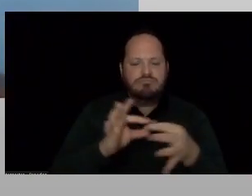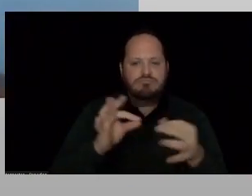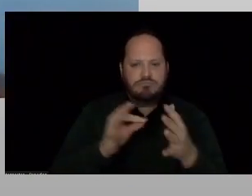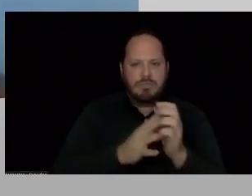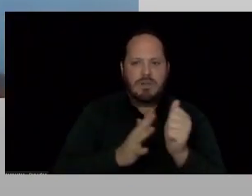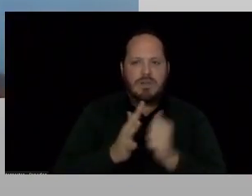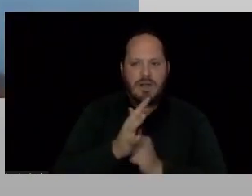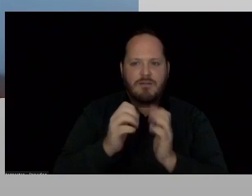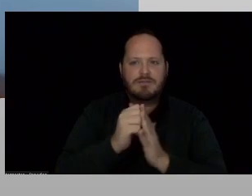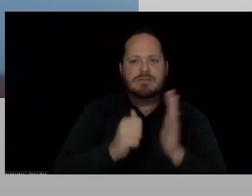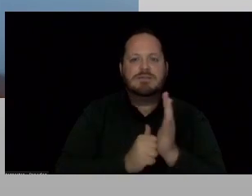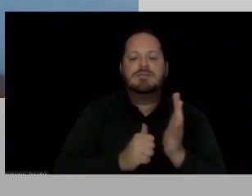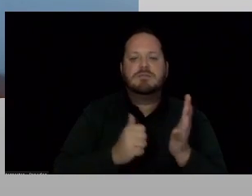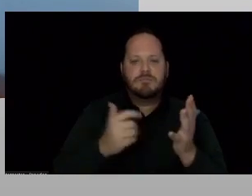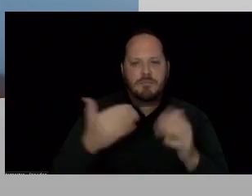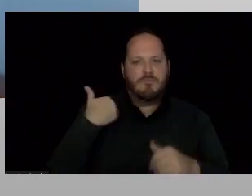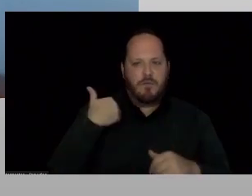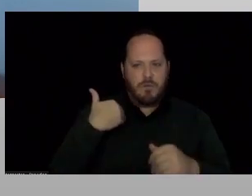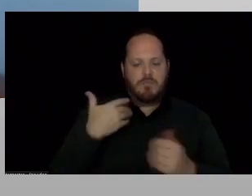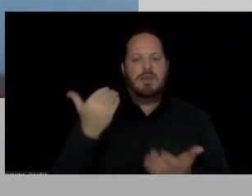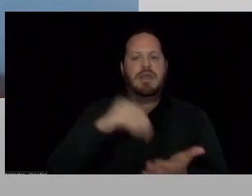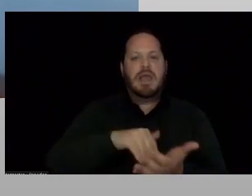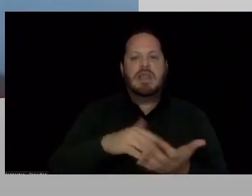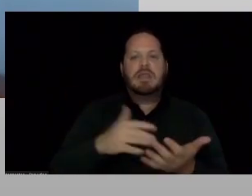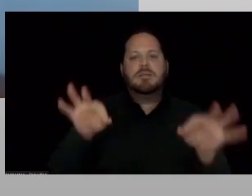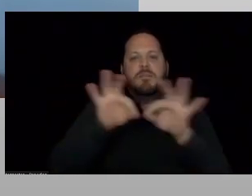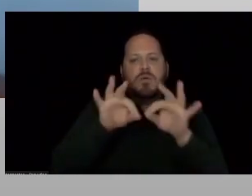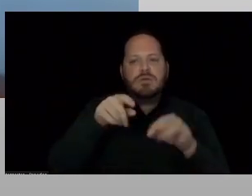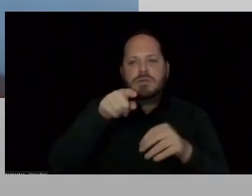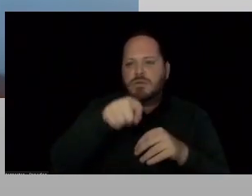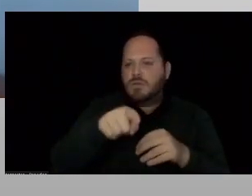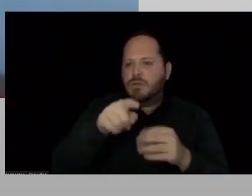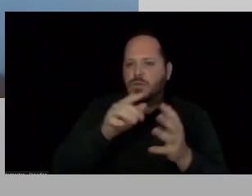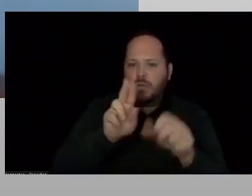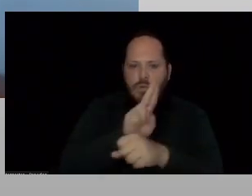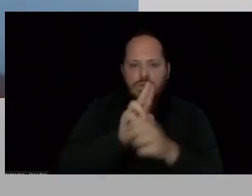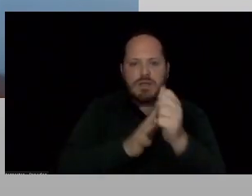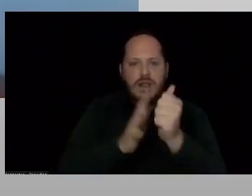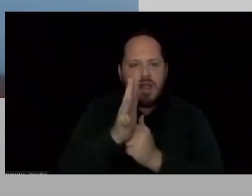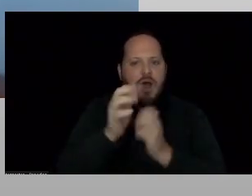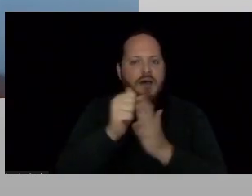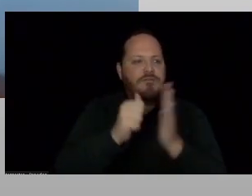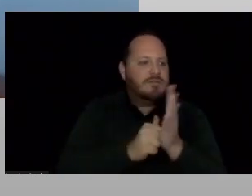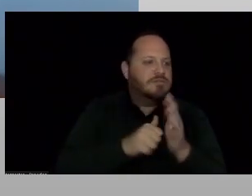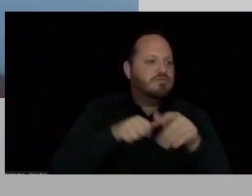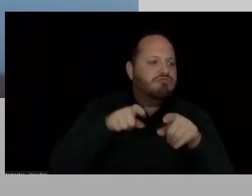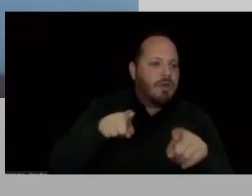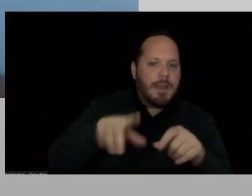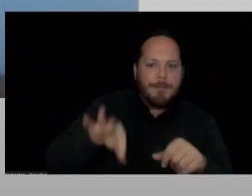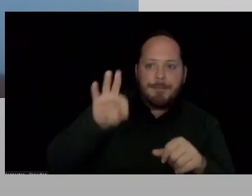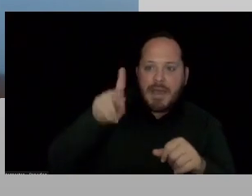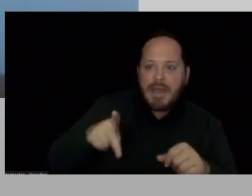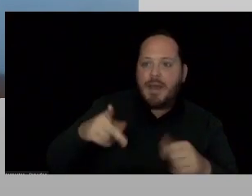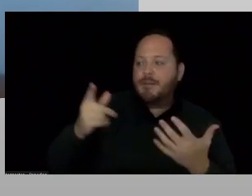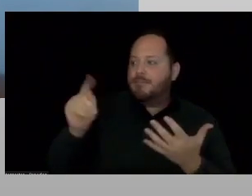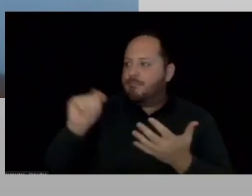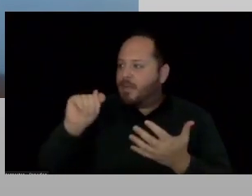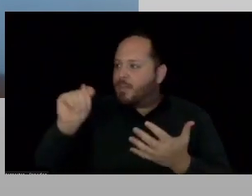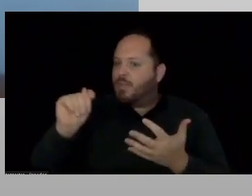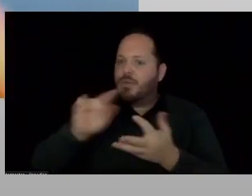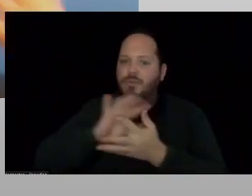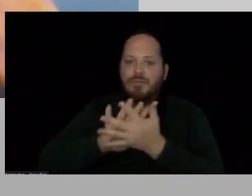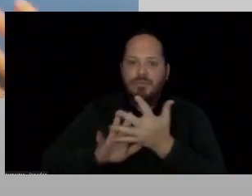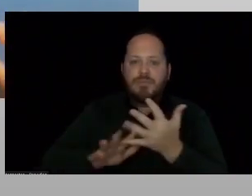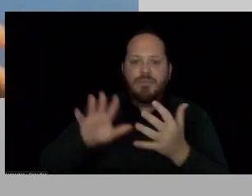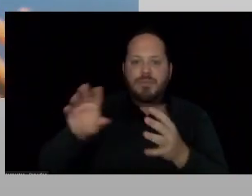bodily fluids, but also how to use them and remove them safely. I always think about something being on my gloves. So you